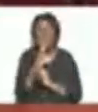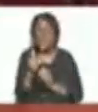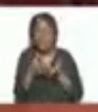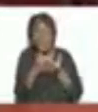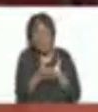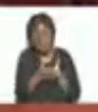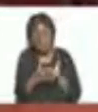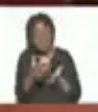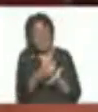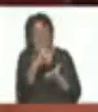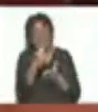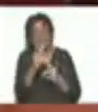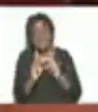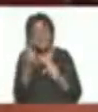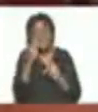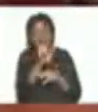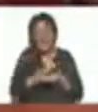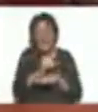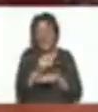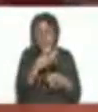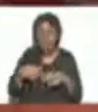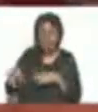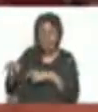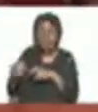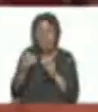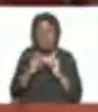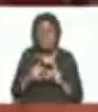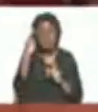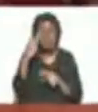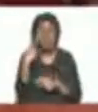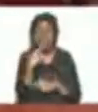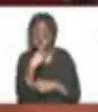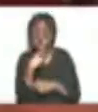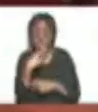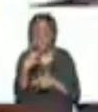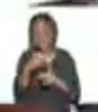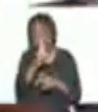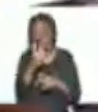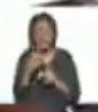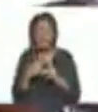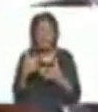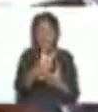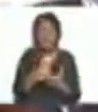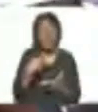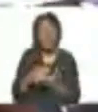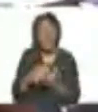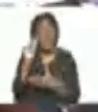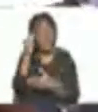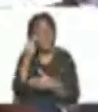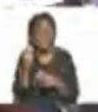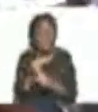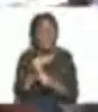the island excursion. And so there's an opportunity for restaurants and all that stuff to make money off of this. Well, government's also got a